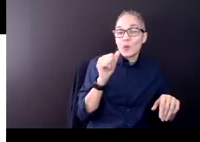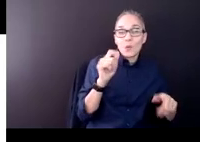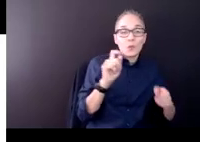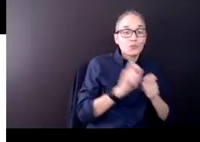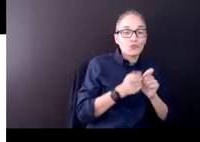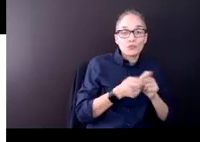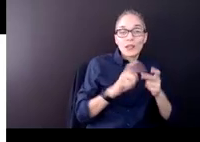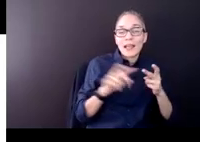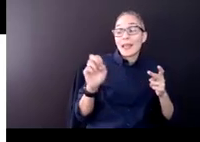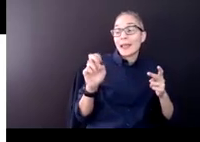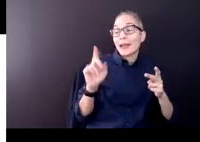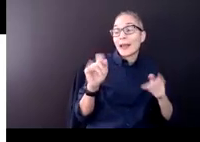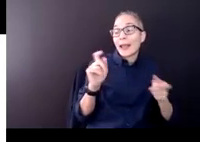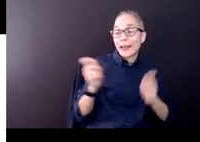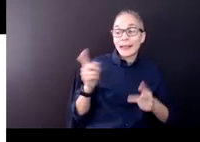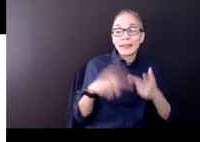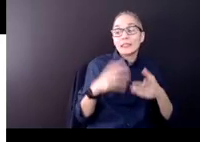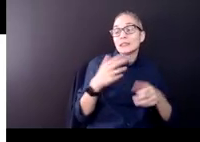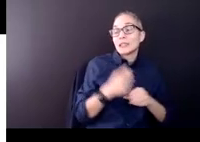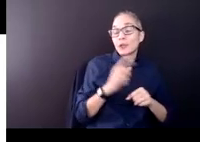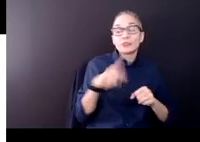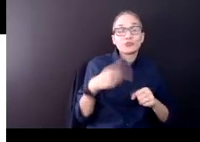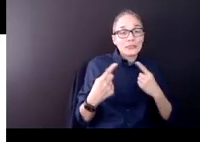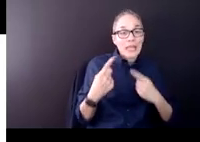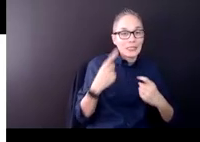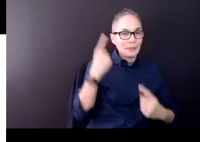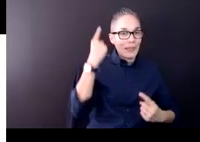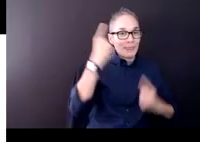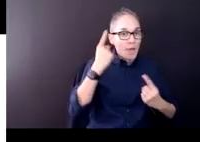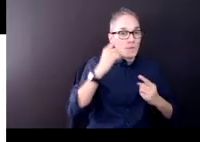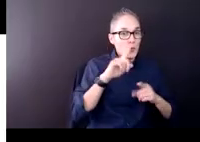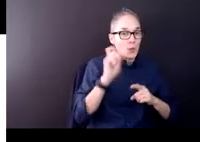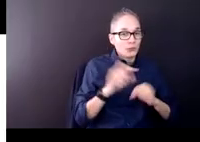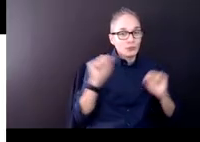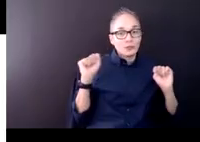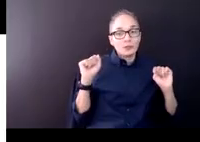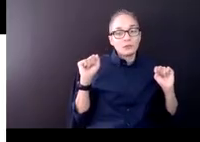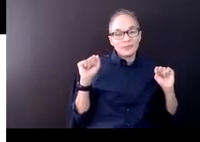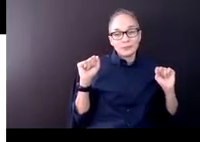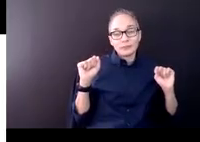or add content to the paper. Only ask thoughtful questions. Um,